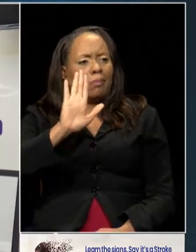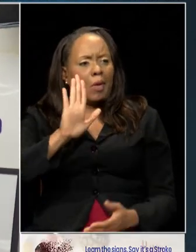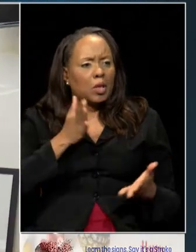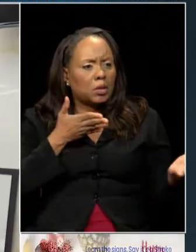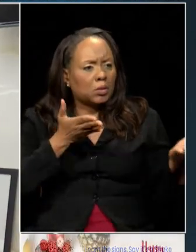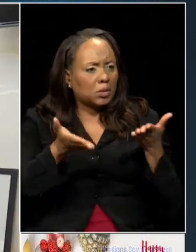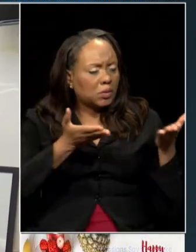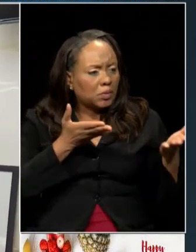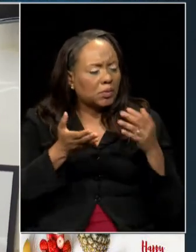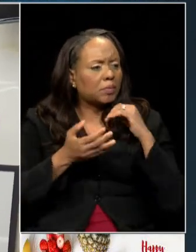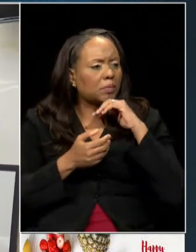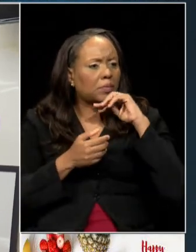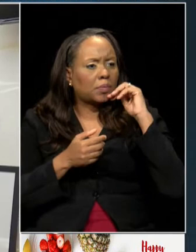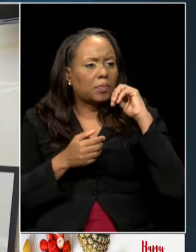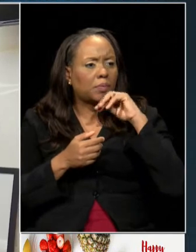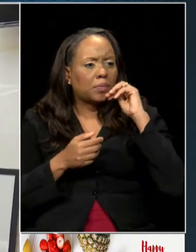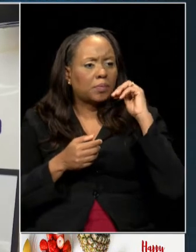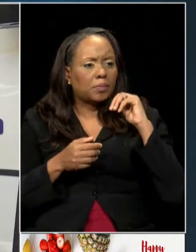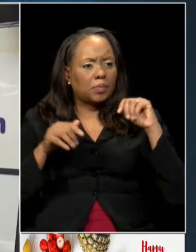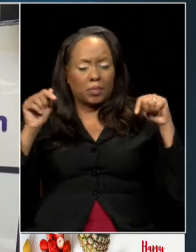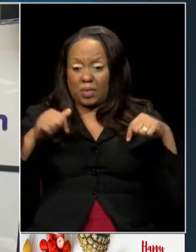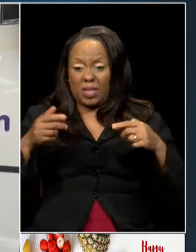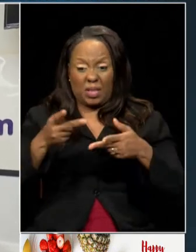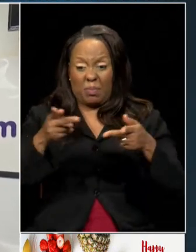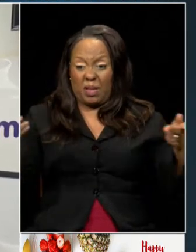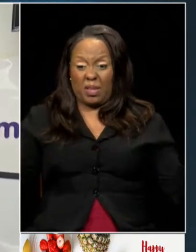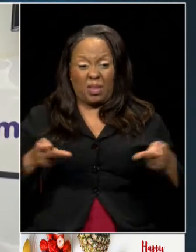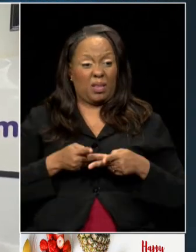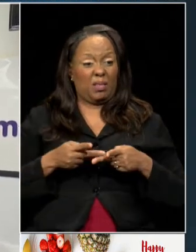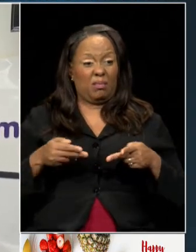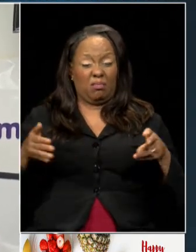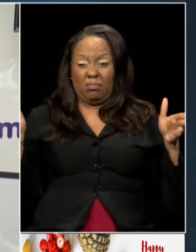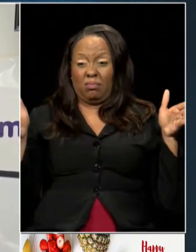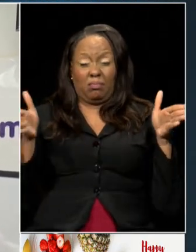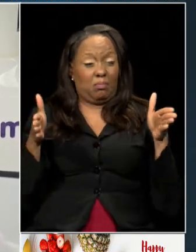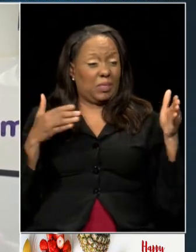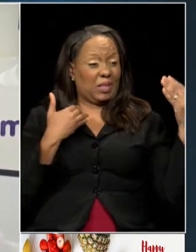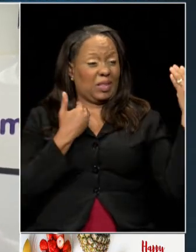this particular place is limited. It's limited, it's very limited. But